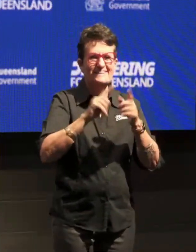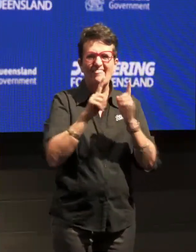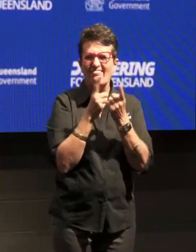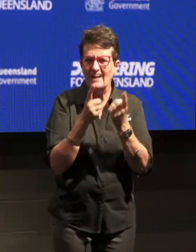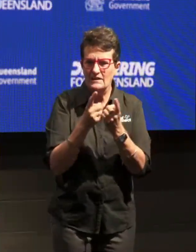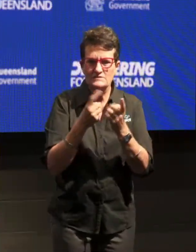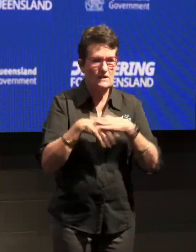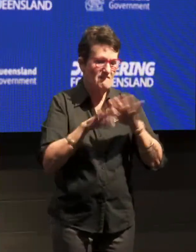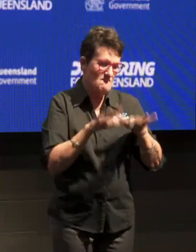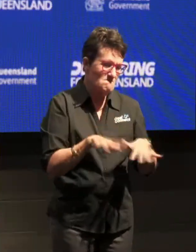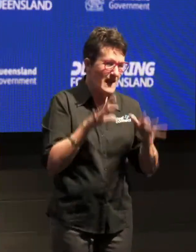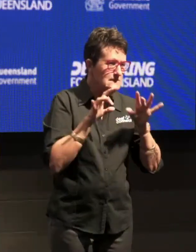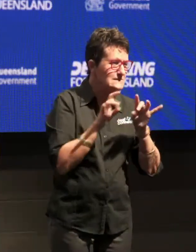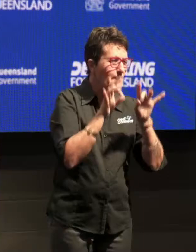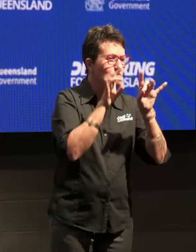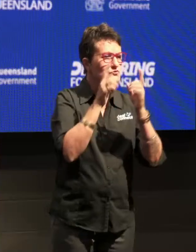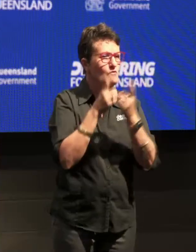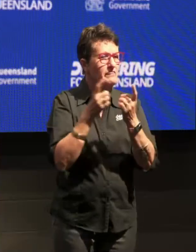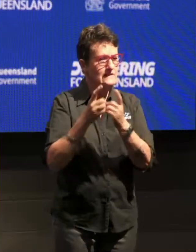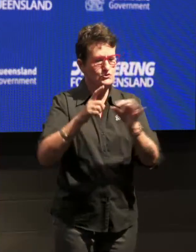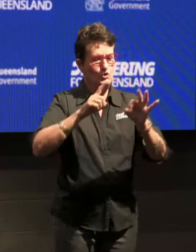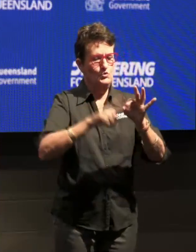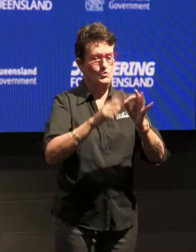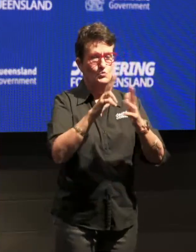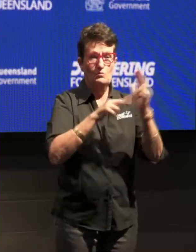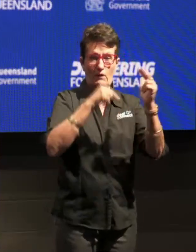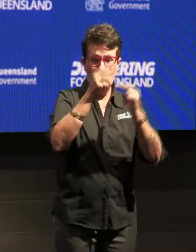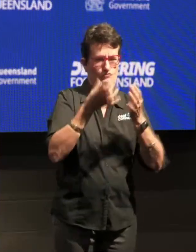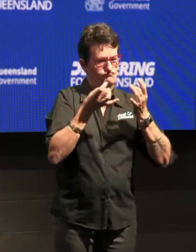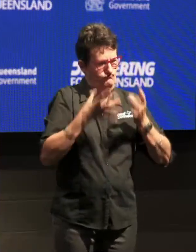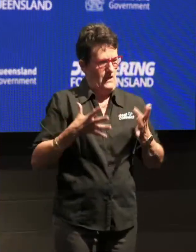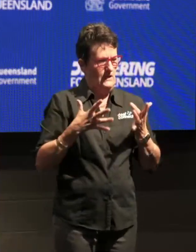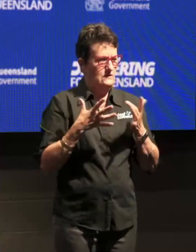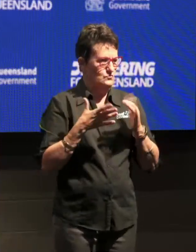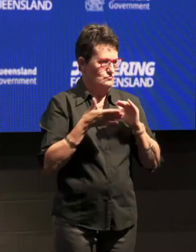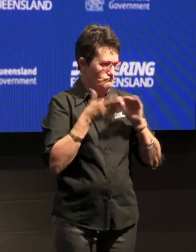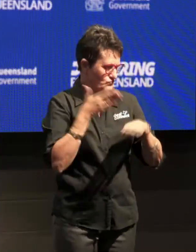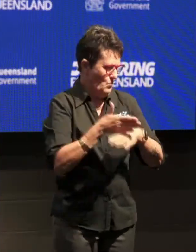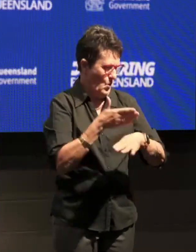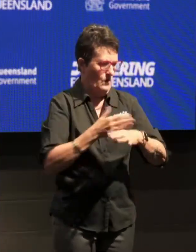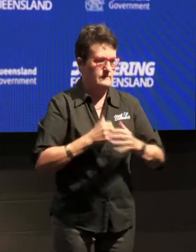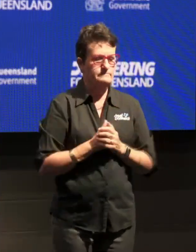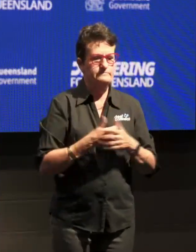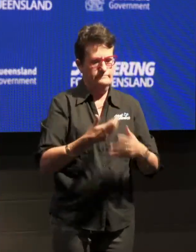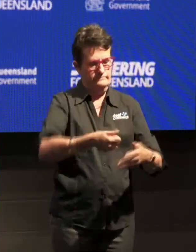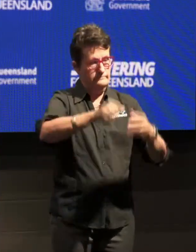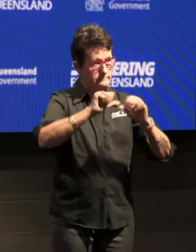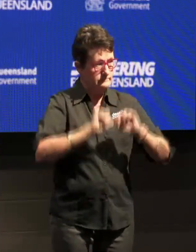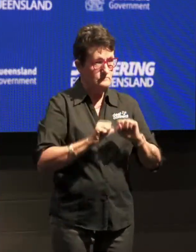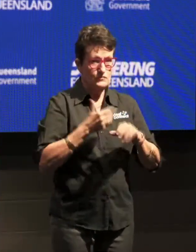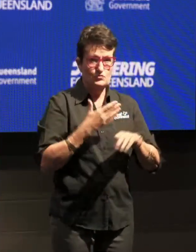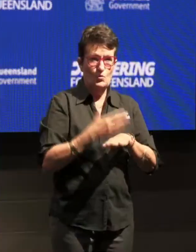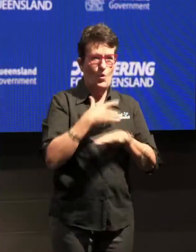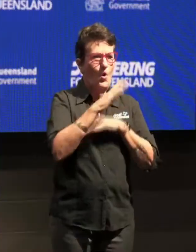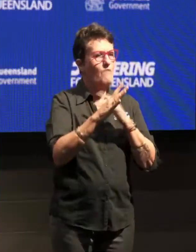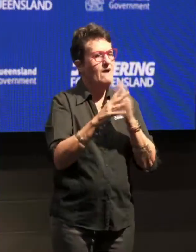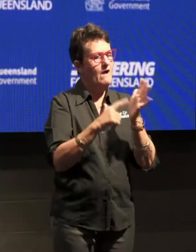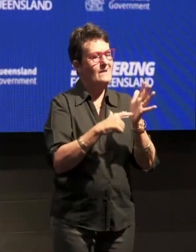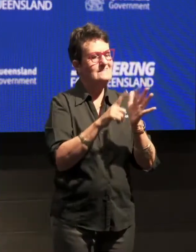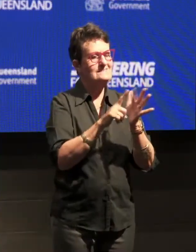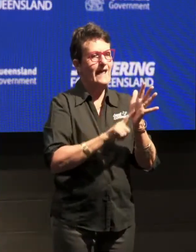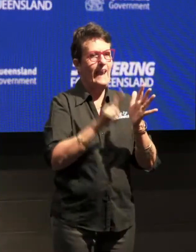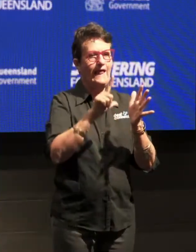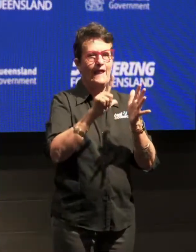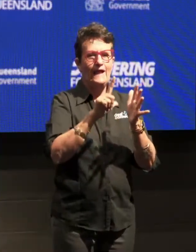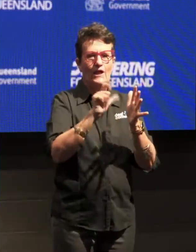if there is flood damage to any of those, QBuild stand ready to assist. I want to turn to telecommunications because there